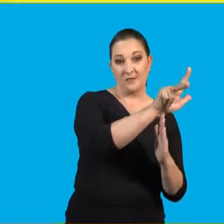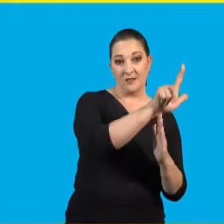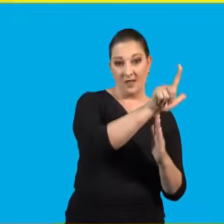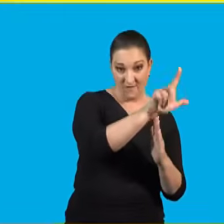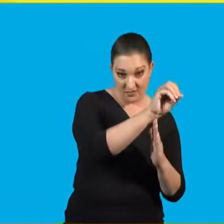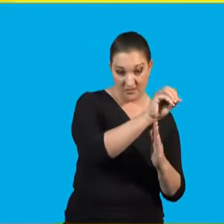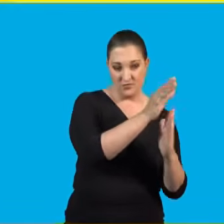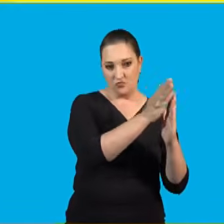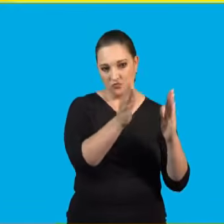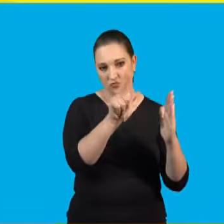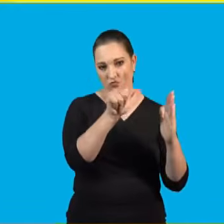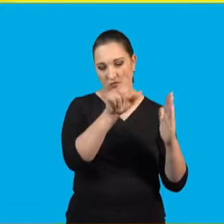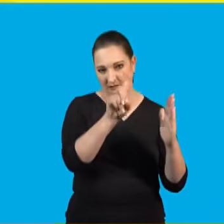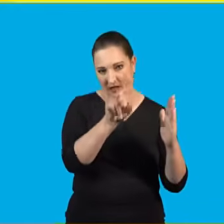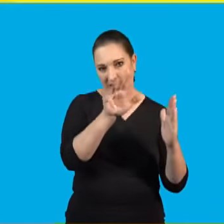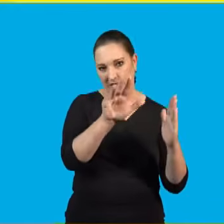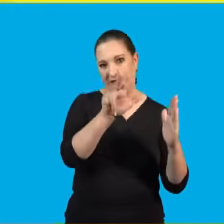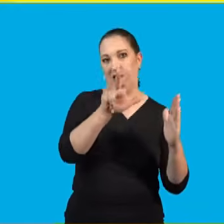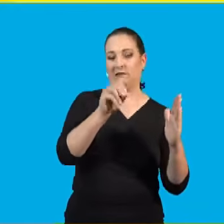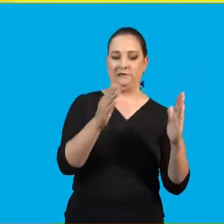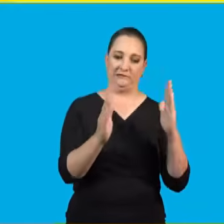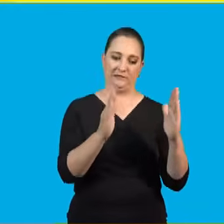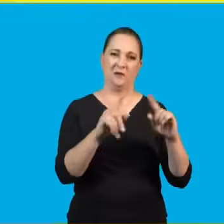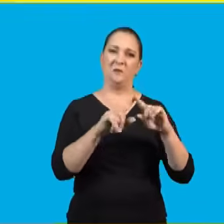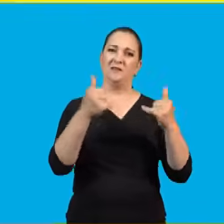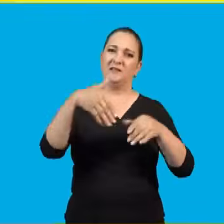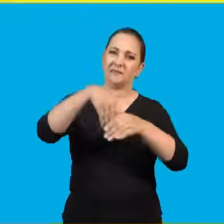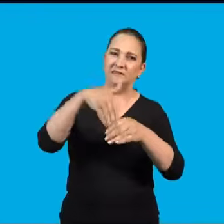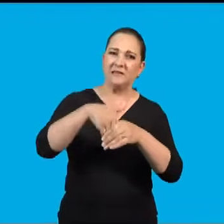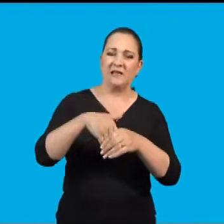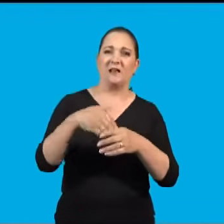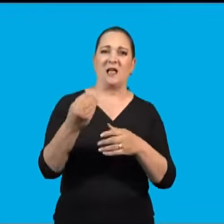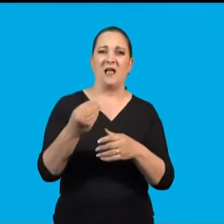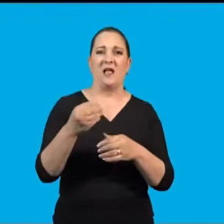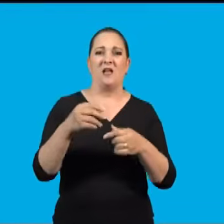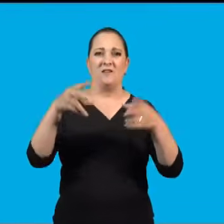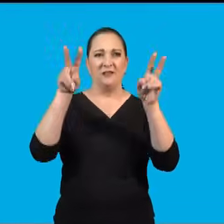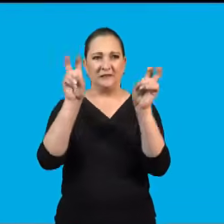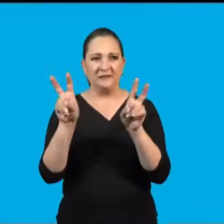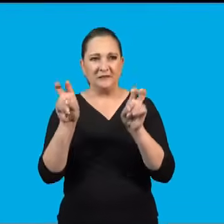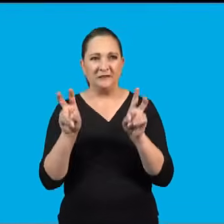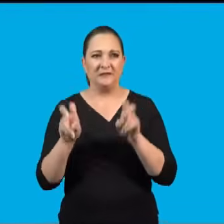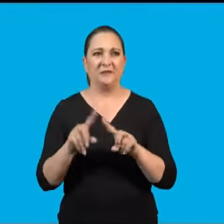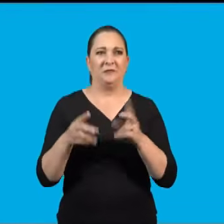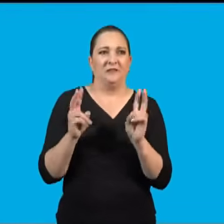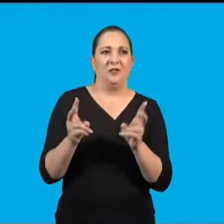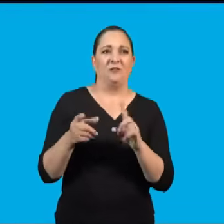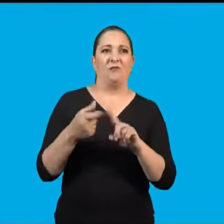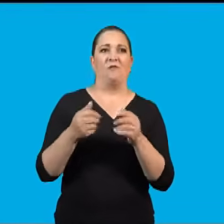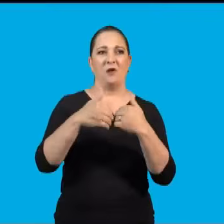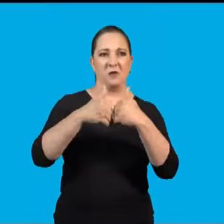are lots of sub-themes that you have to know, like the challenges of black consciousness, Soweto